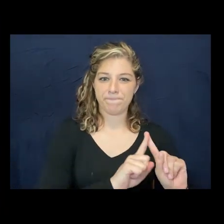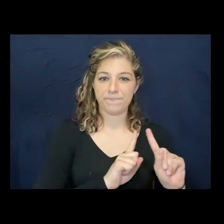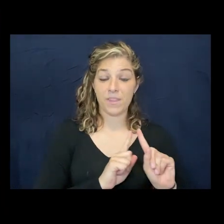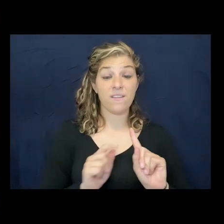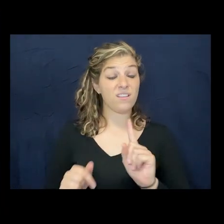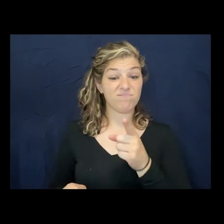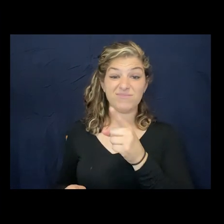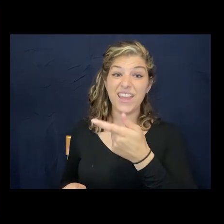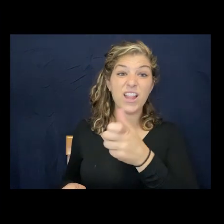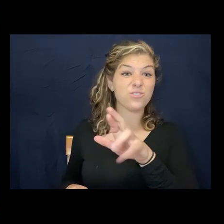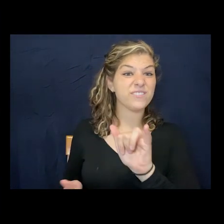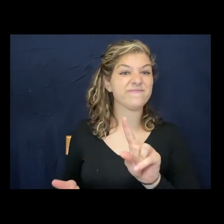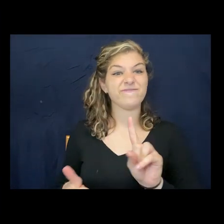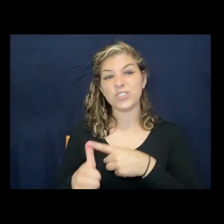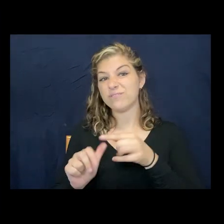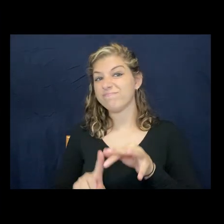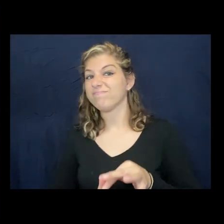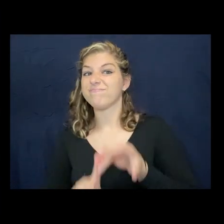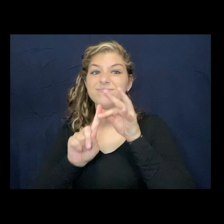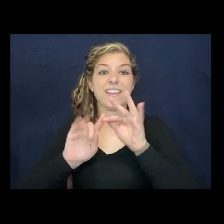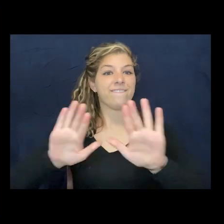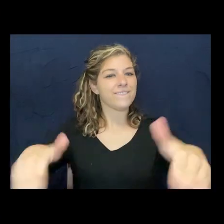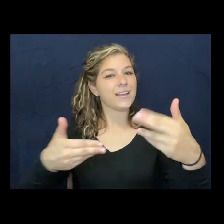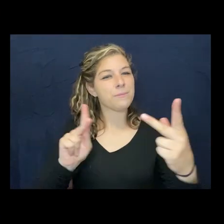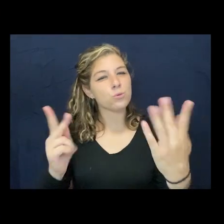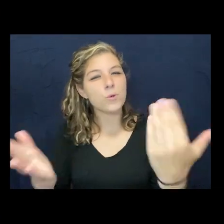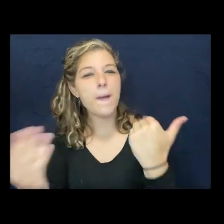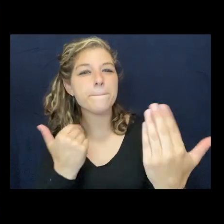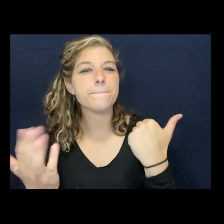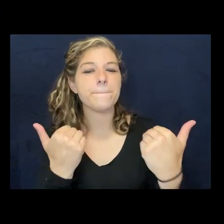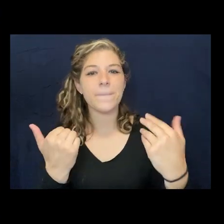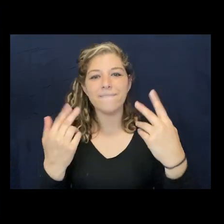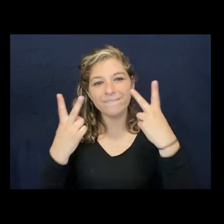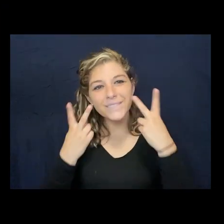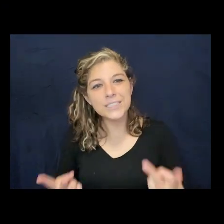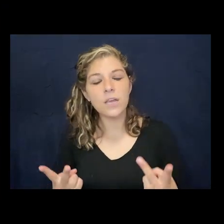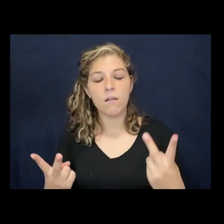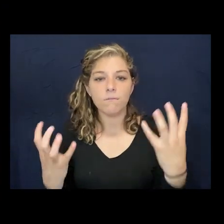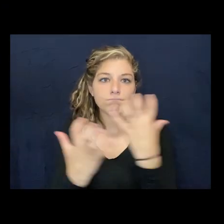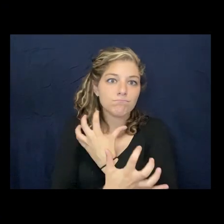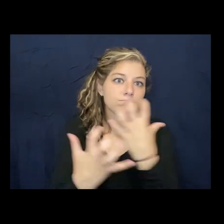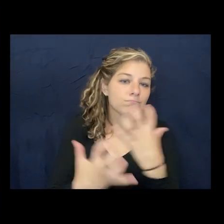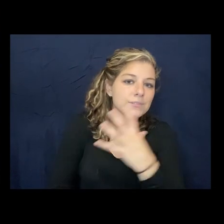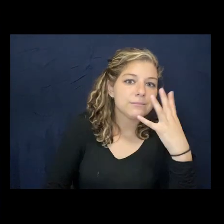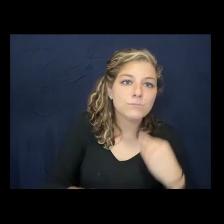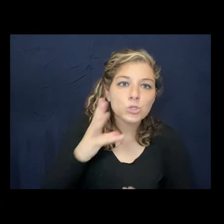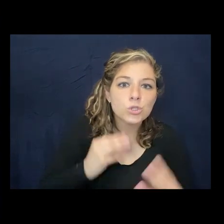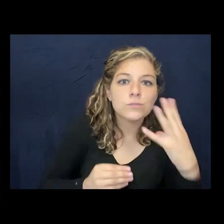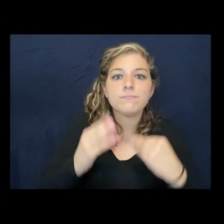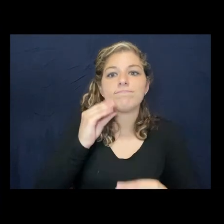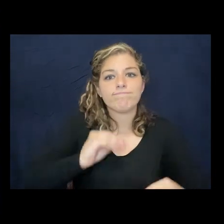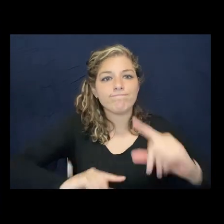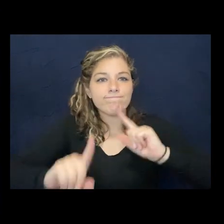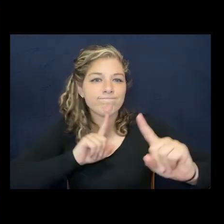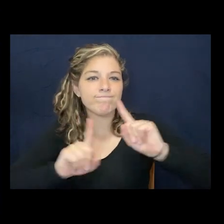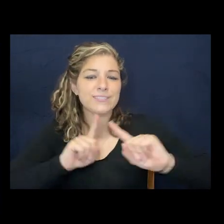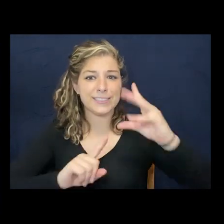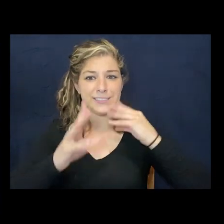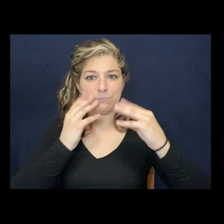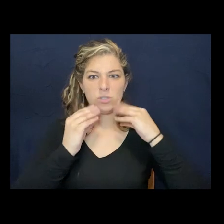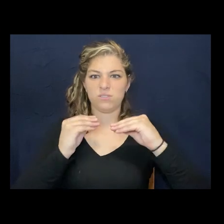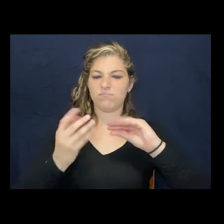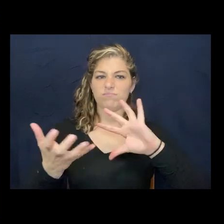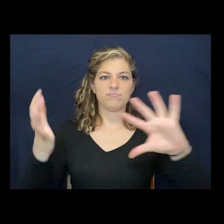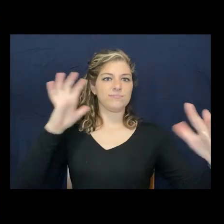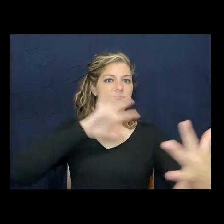The first-of-its-kind gallery invites the general public to visit, to be wowed, to learn, to engage in dialogue and experience